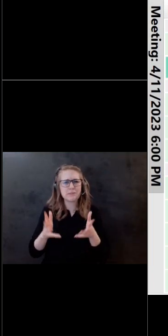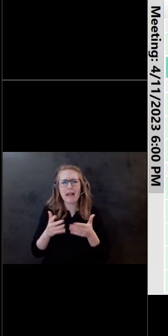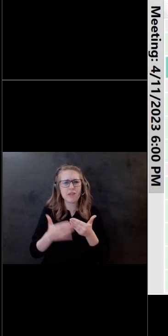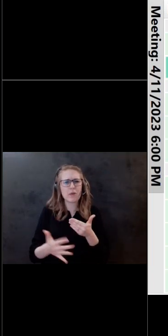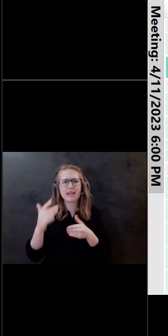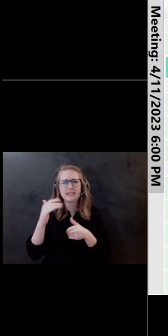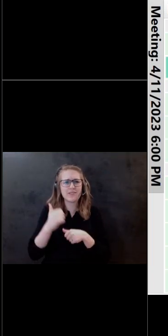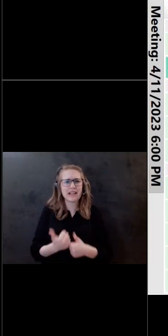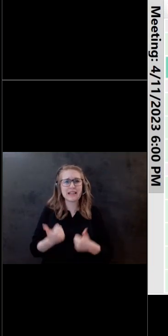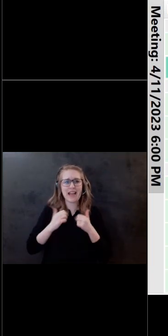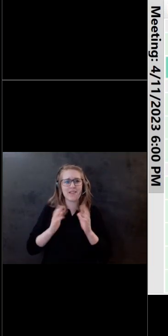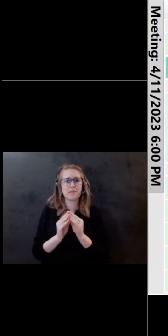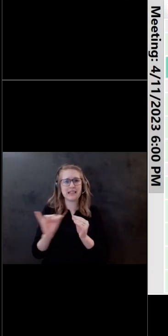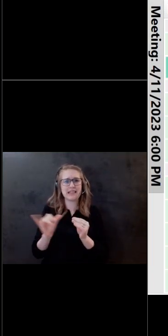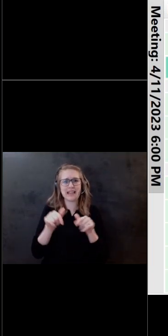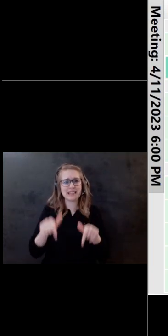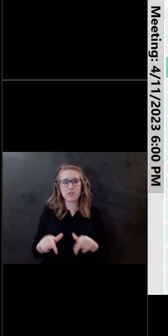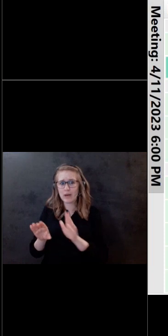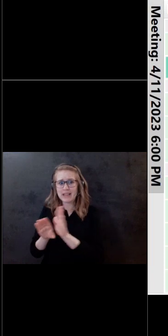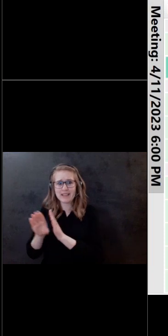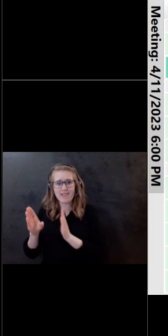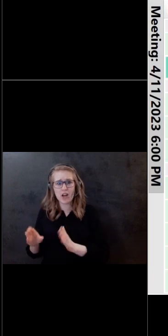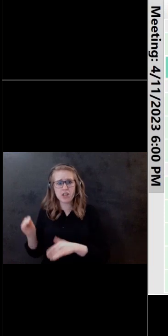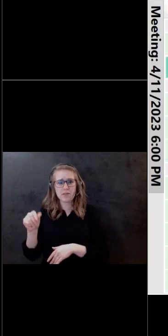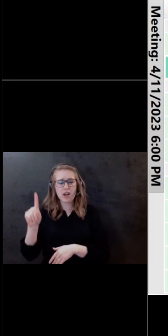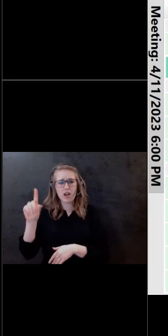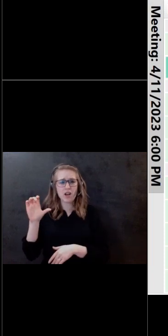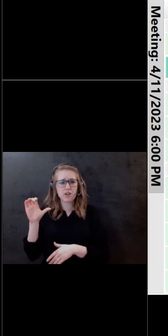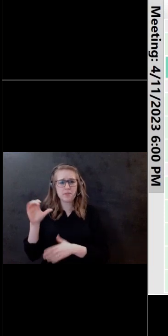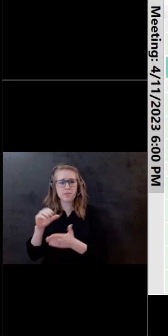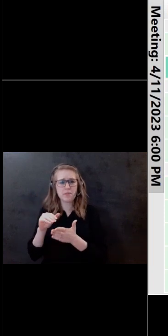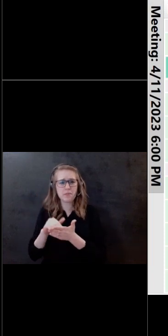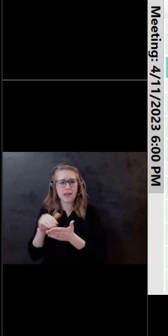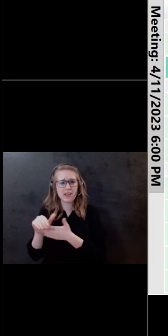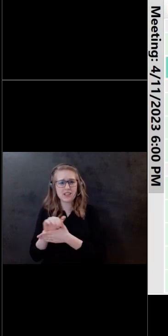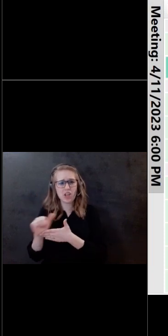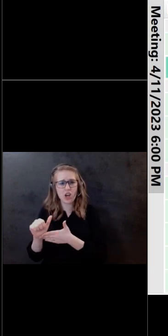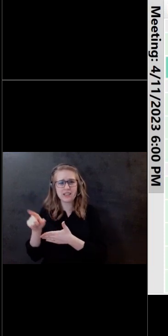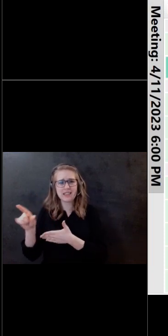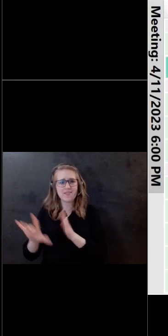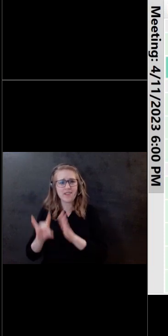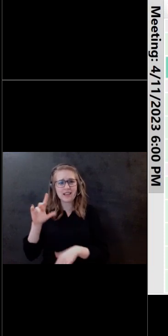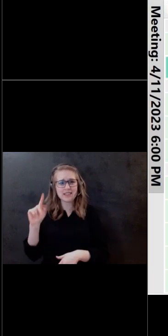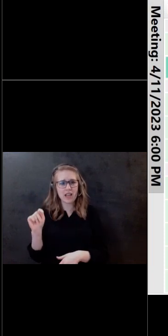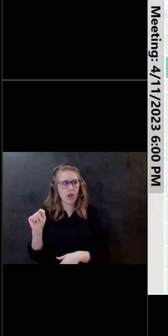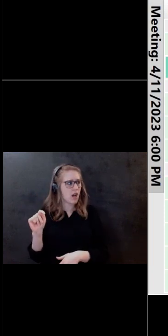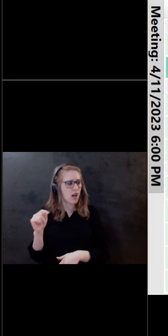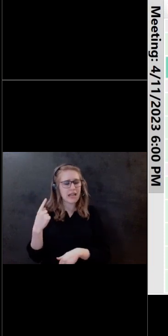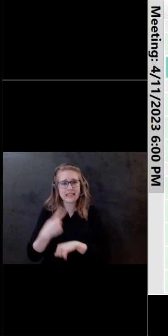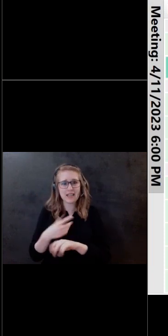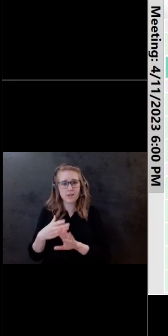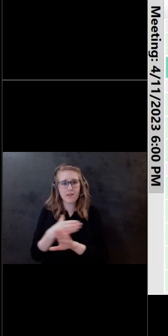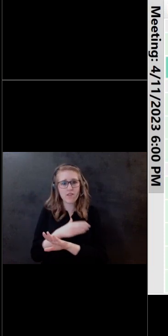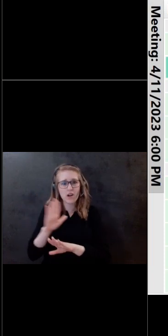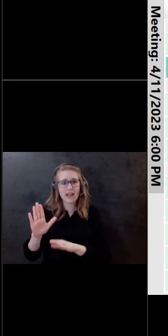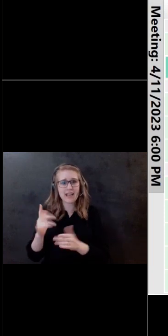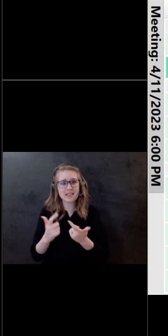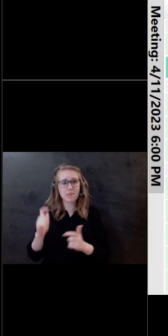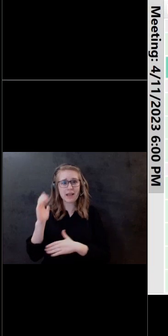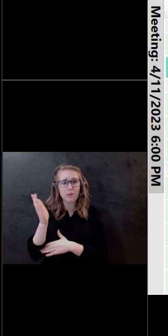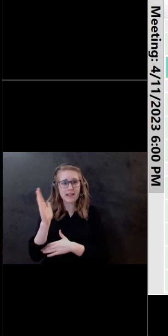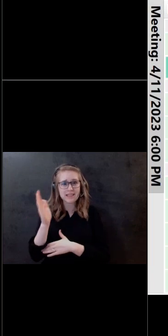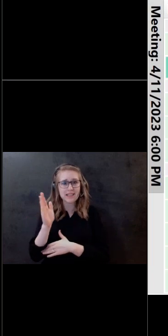meetings like this one, where a developer who spent $100 million wants to spend $100 million finds out days before his big